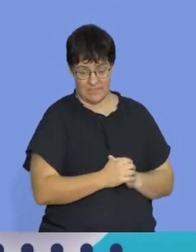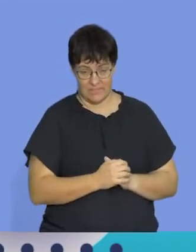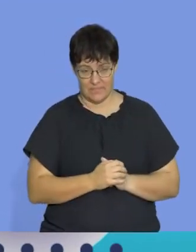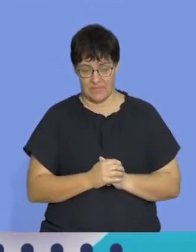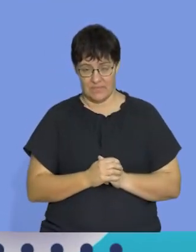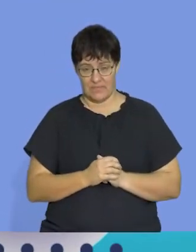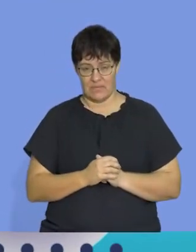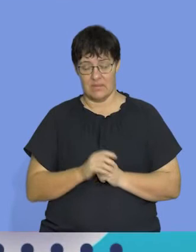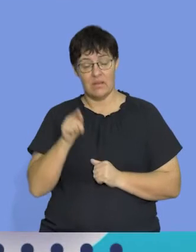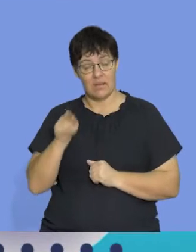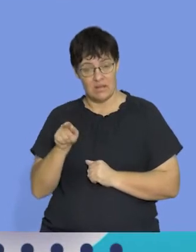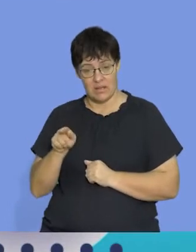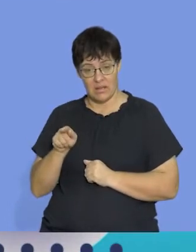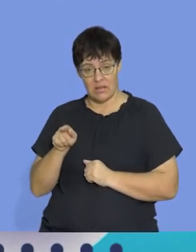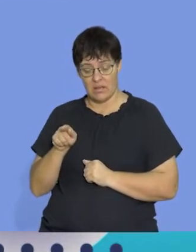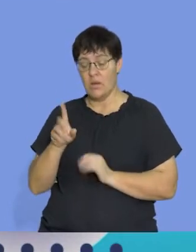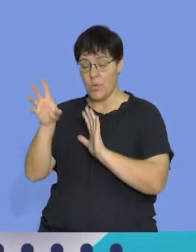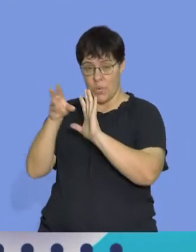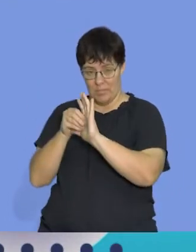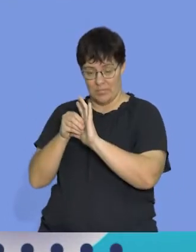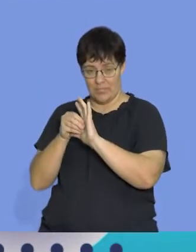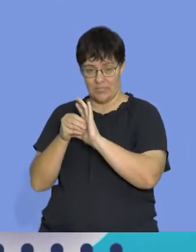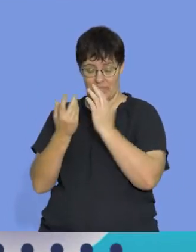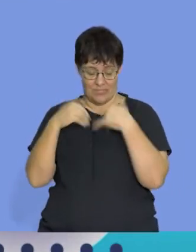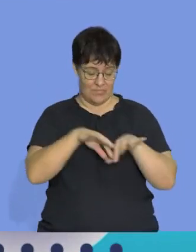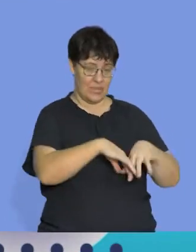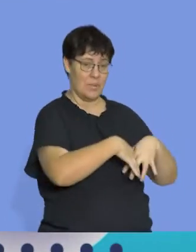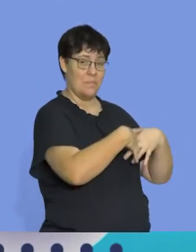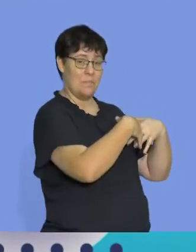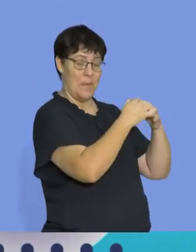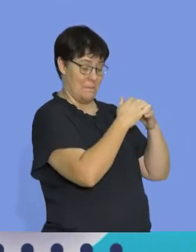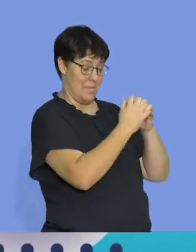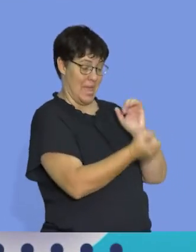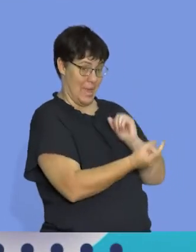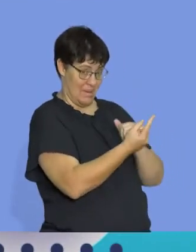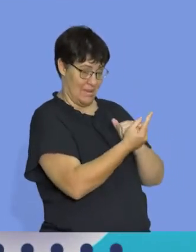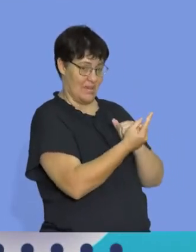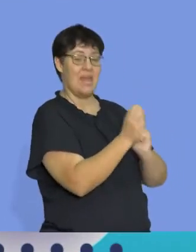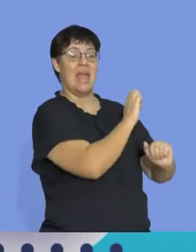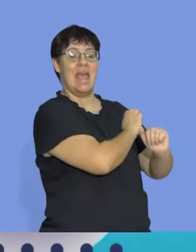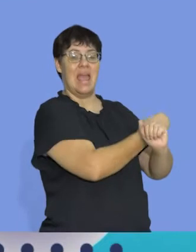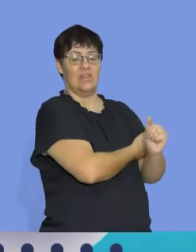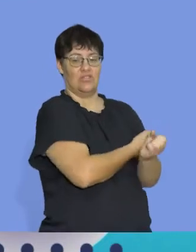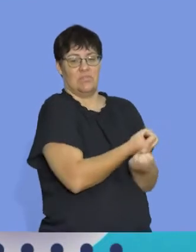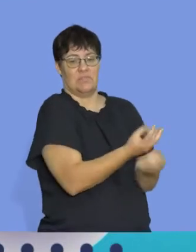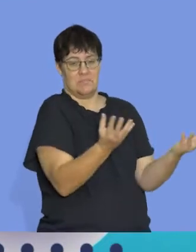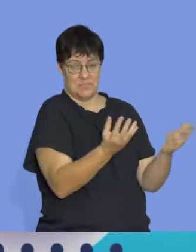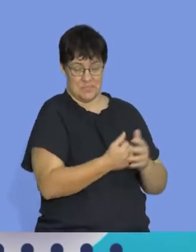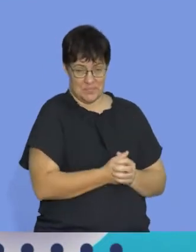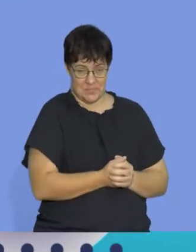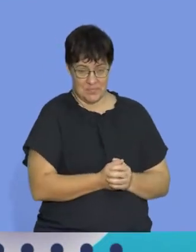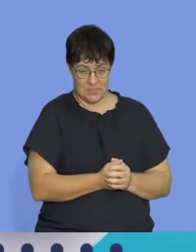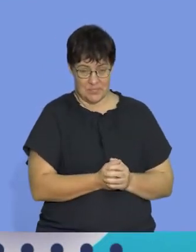we form new substances, new bonds are forged or formed. As that happens, energy is actually released.